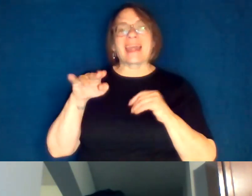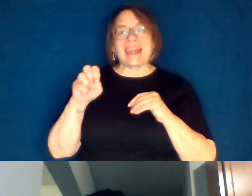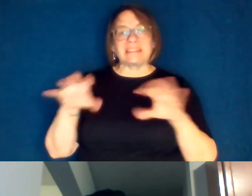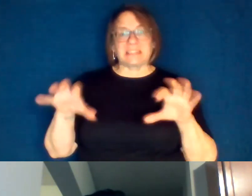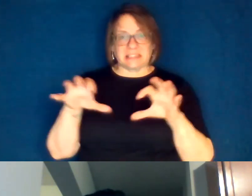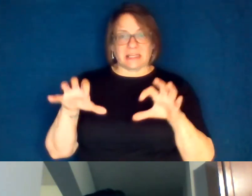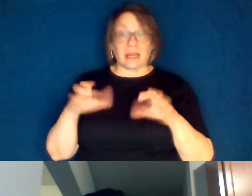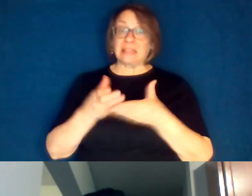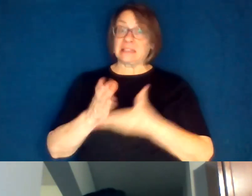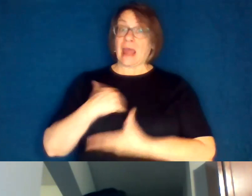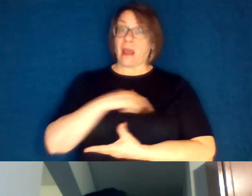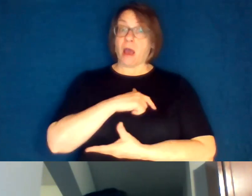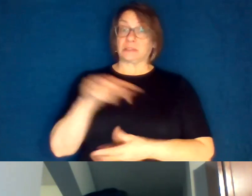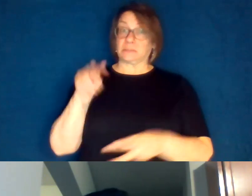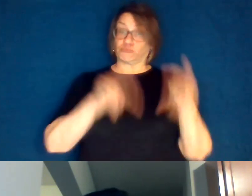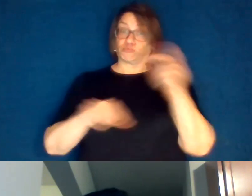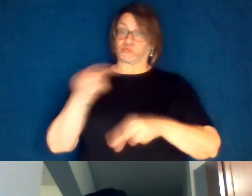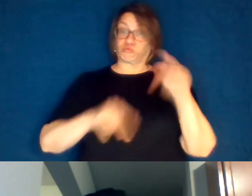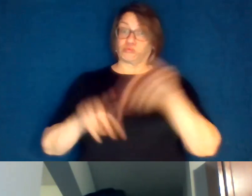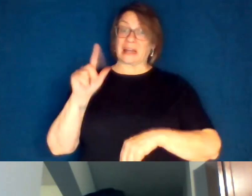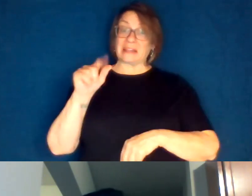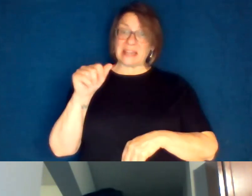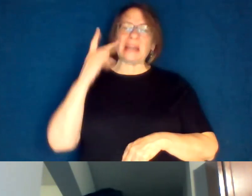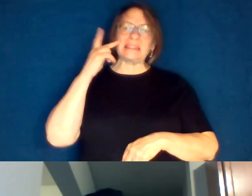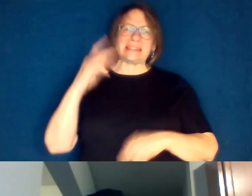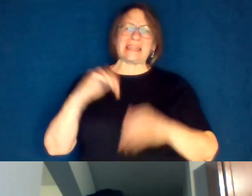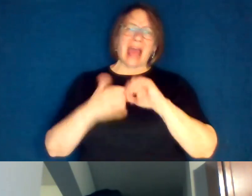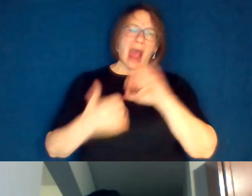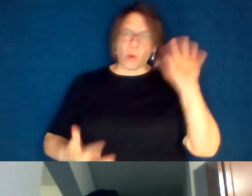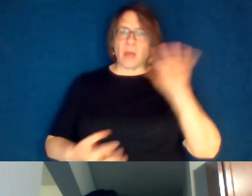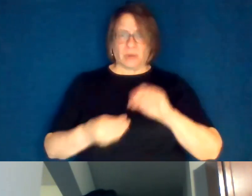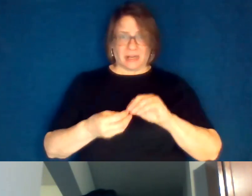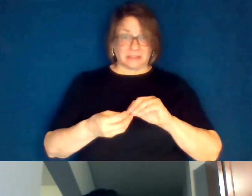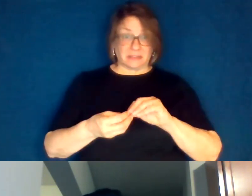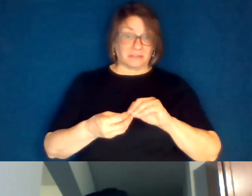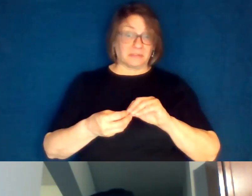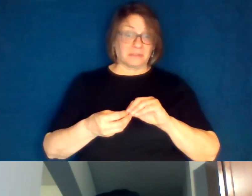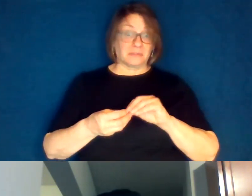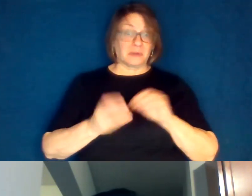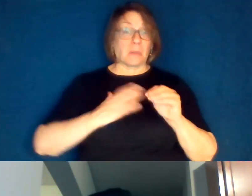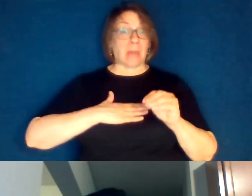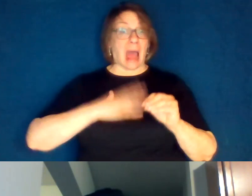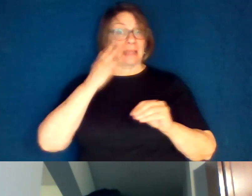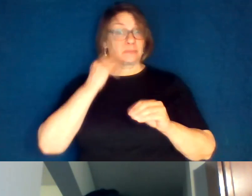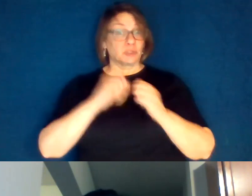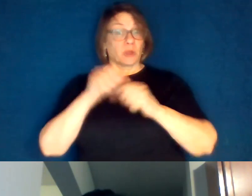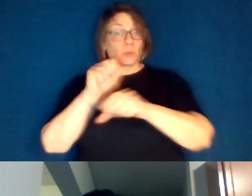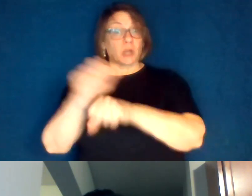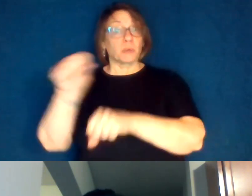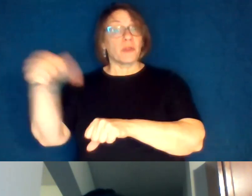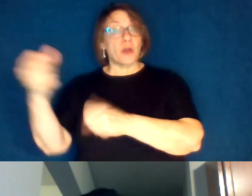take a look at the data and see how comprehensive it is. Our experience in working with other populations or